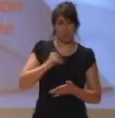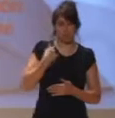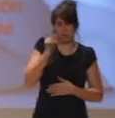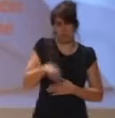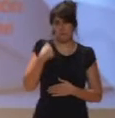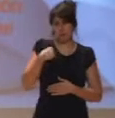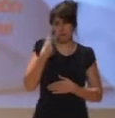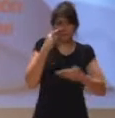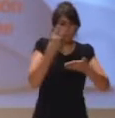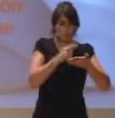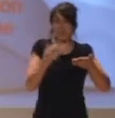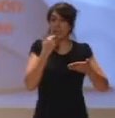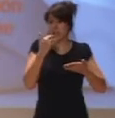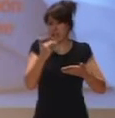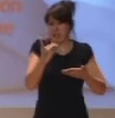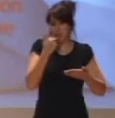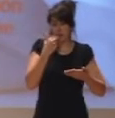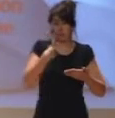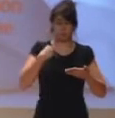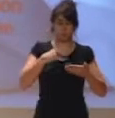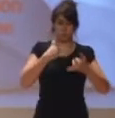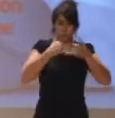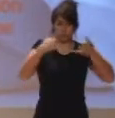can have